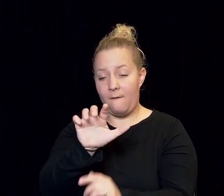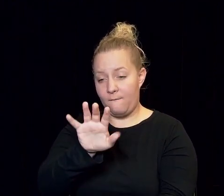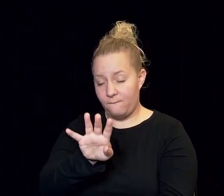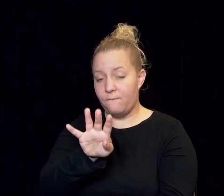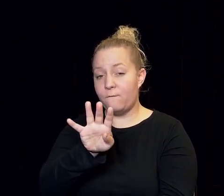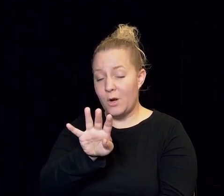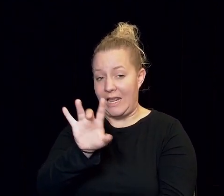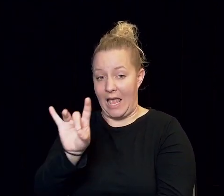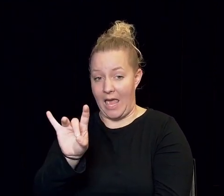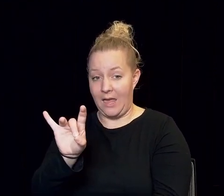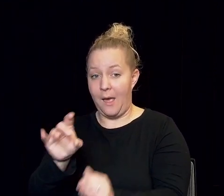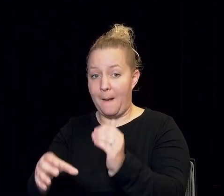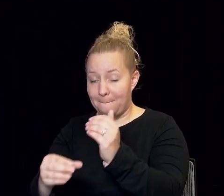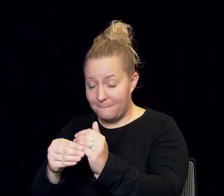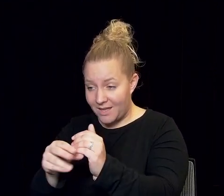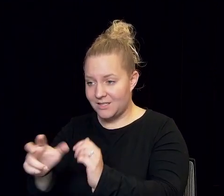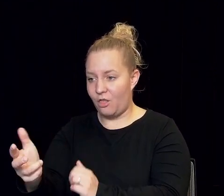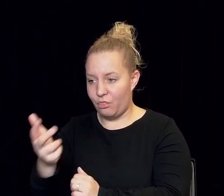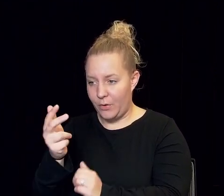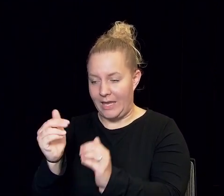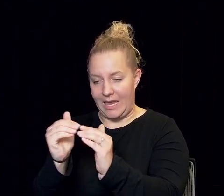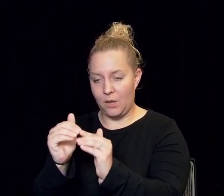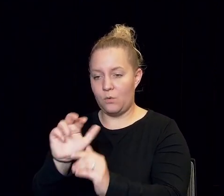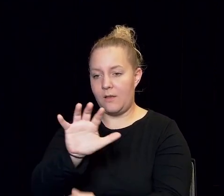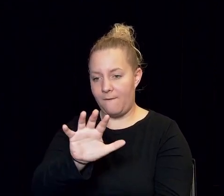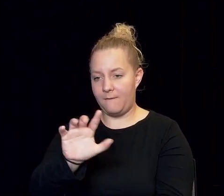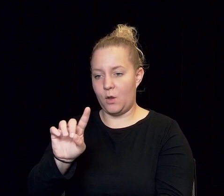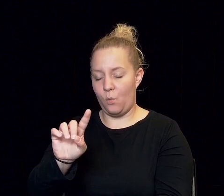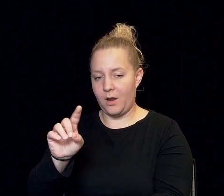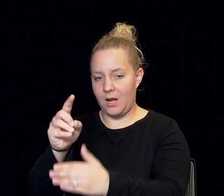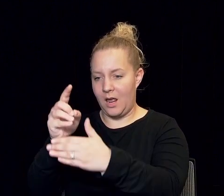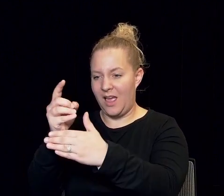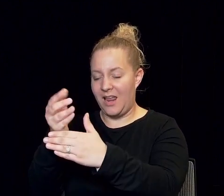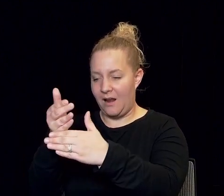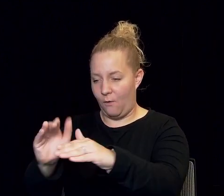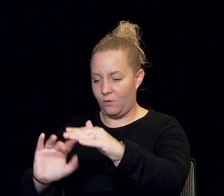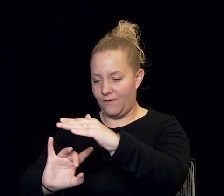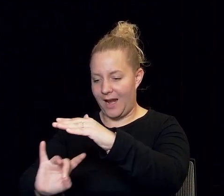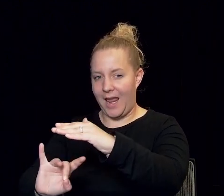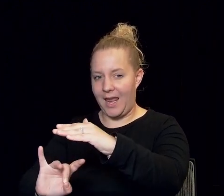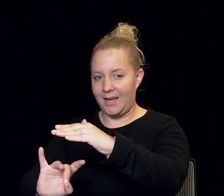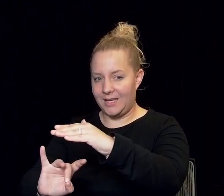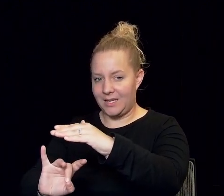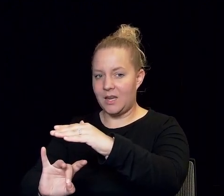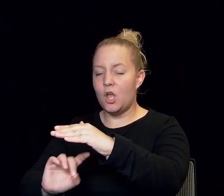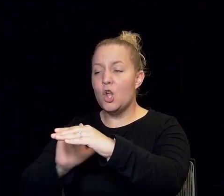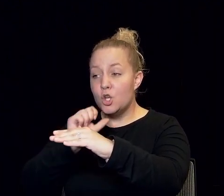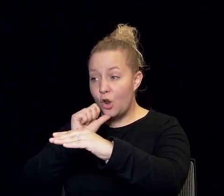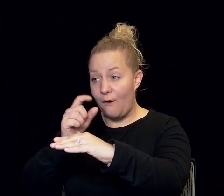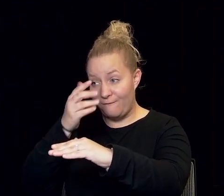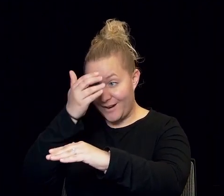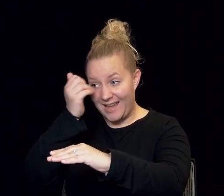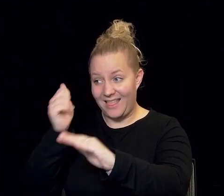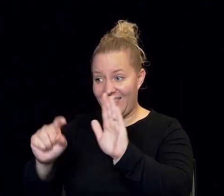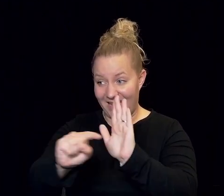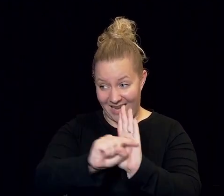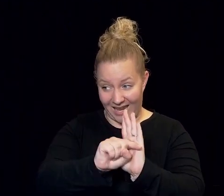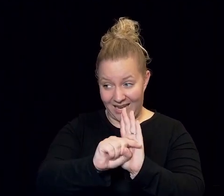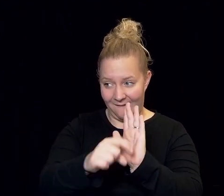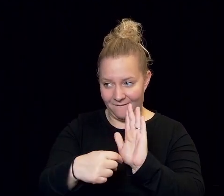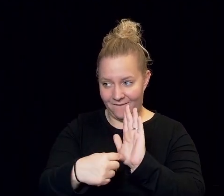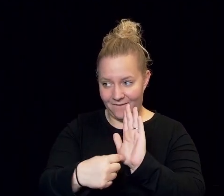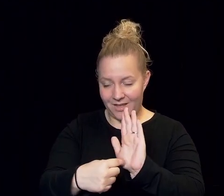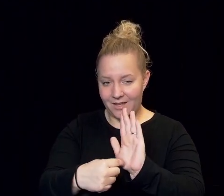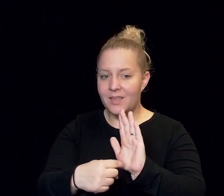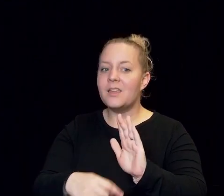is 51, and that's over 8. Also, don't forget to bring down that negative symbol. Then